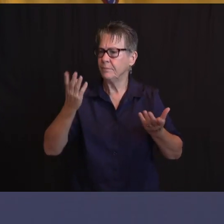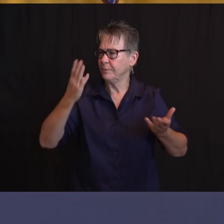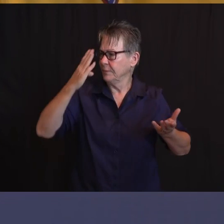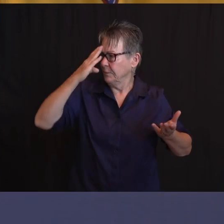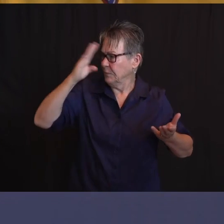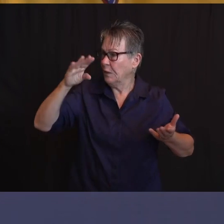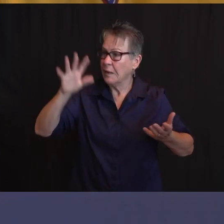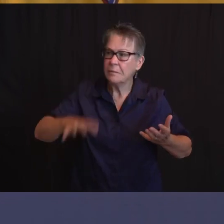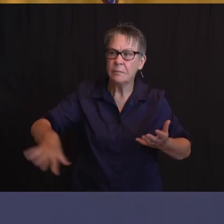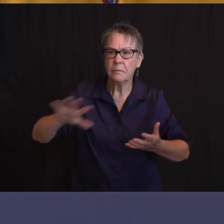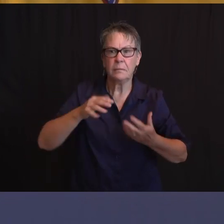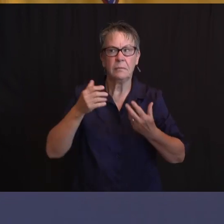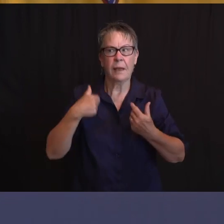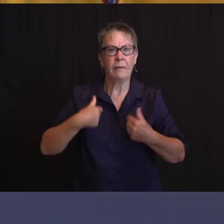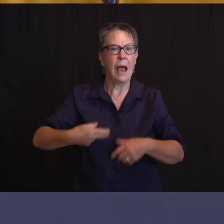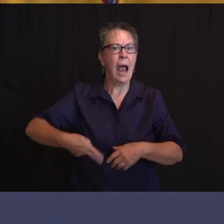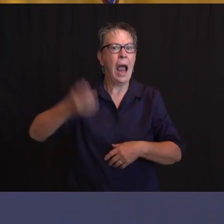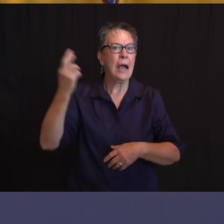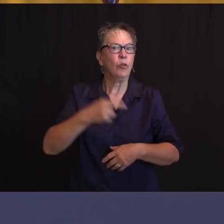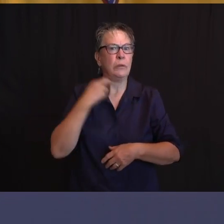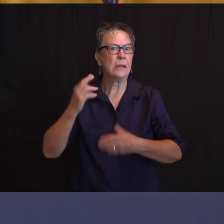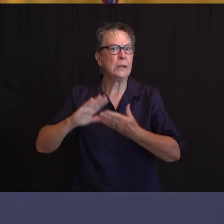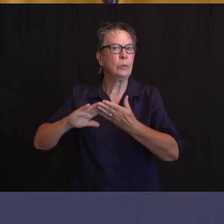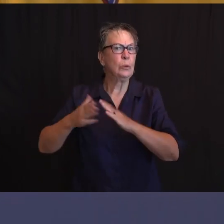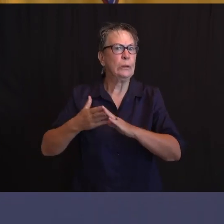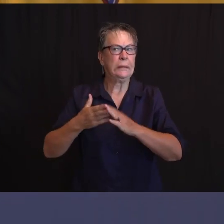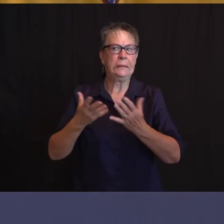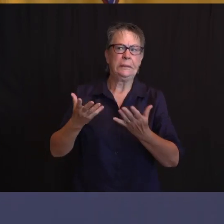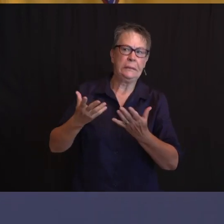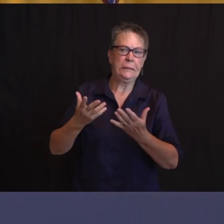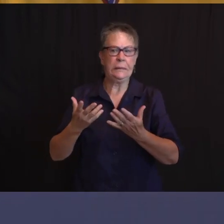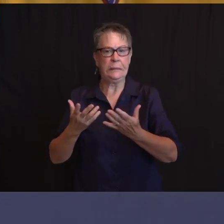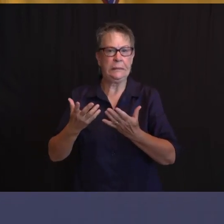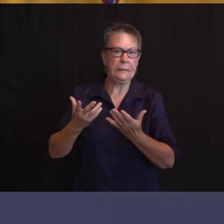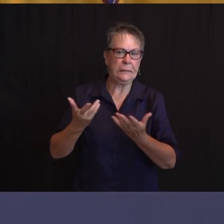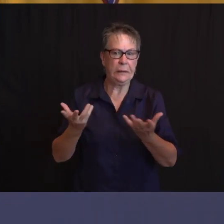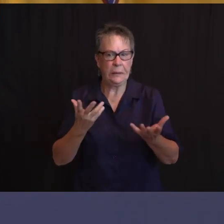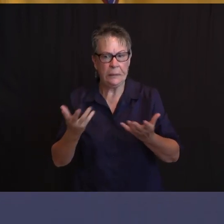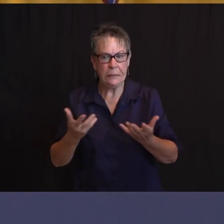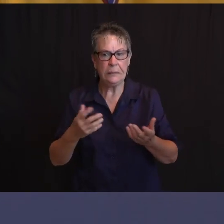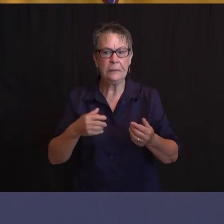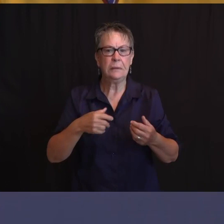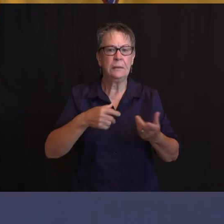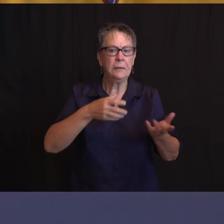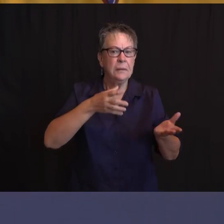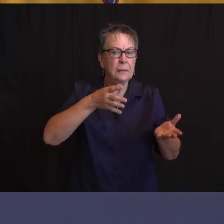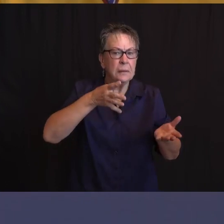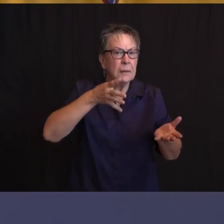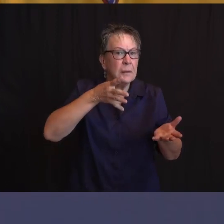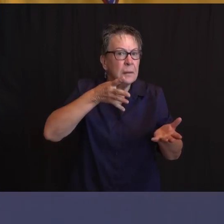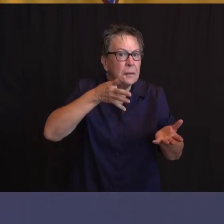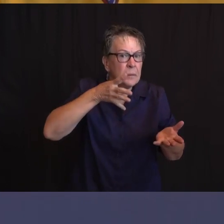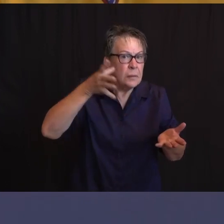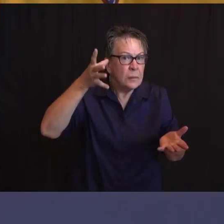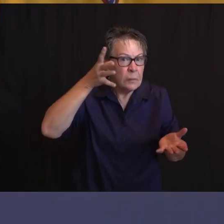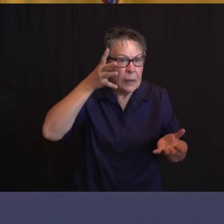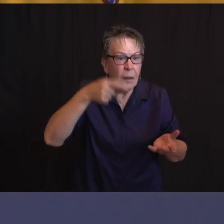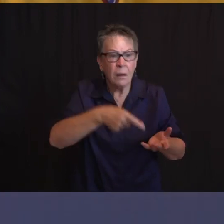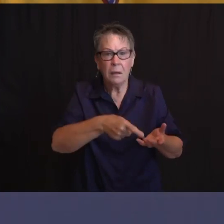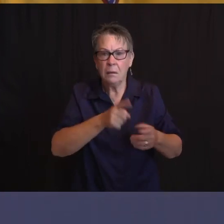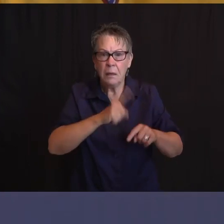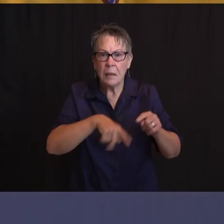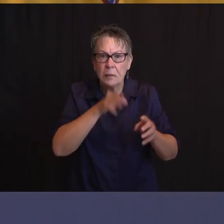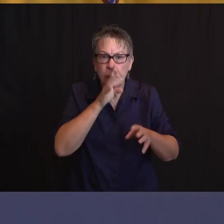of vulnerability, but the same reality in terms of the remote experience. It's another reason why we got to solve this. The good news is we got the